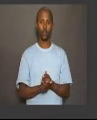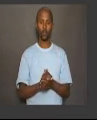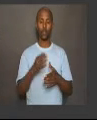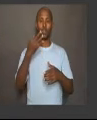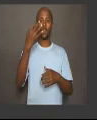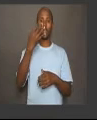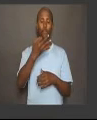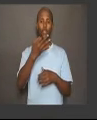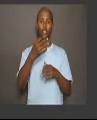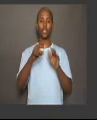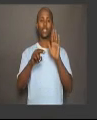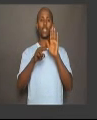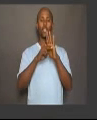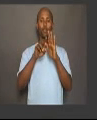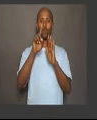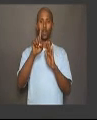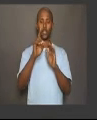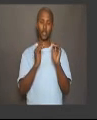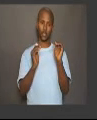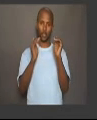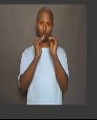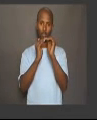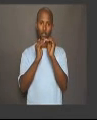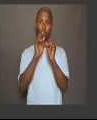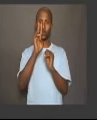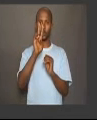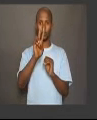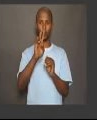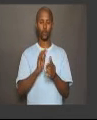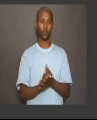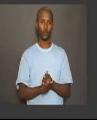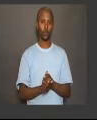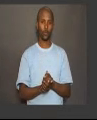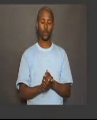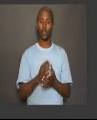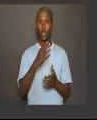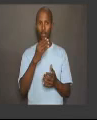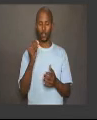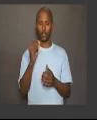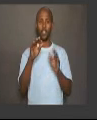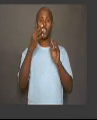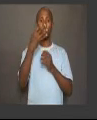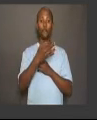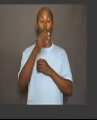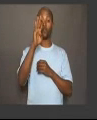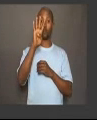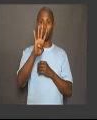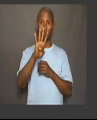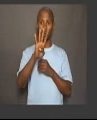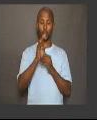F of -1 equals 2, and f of